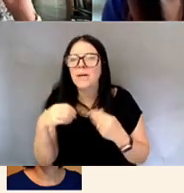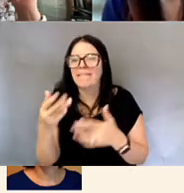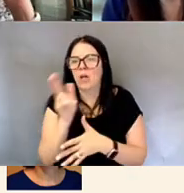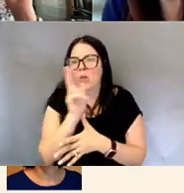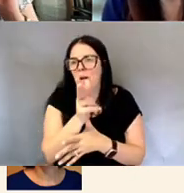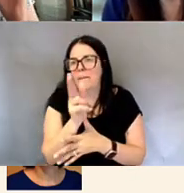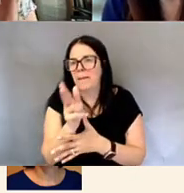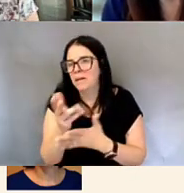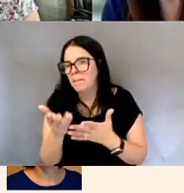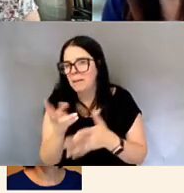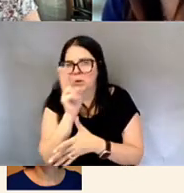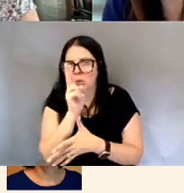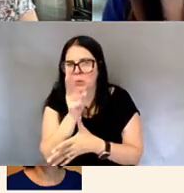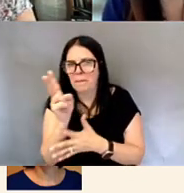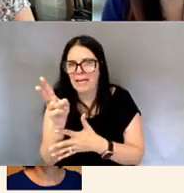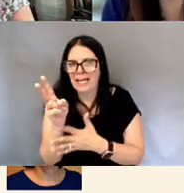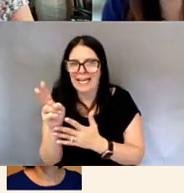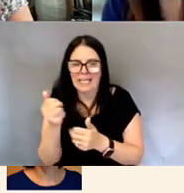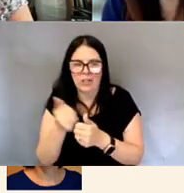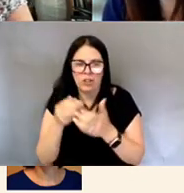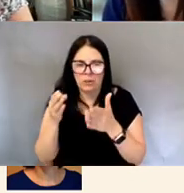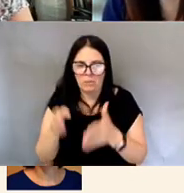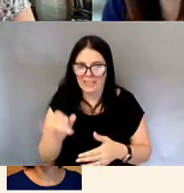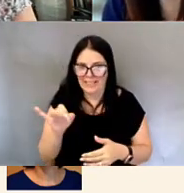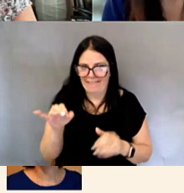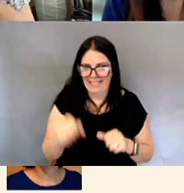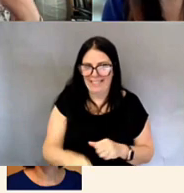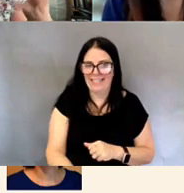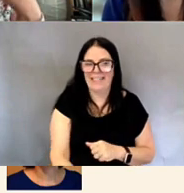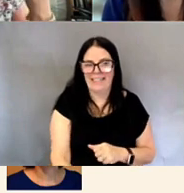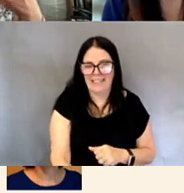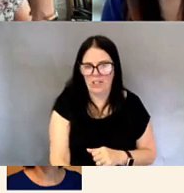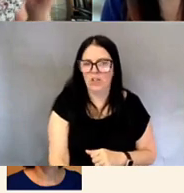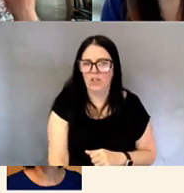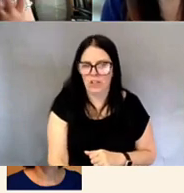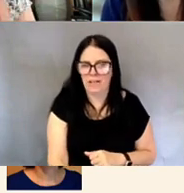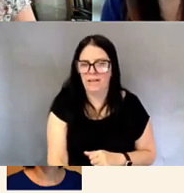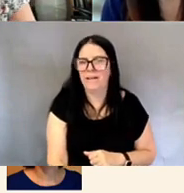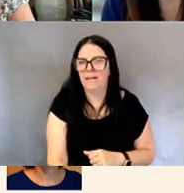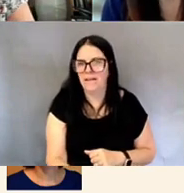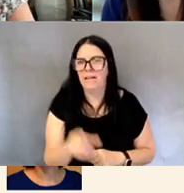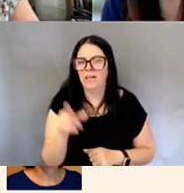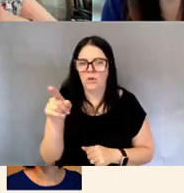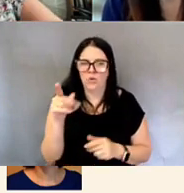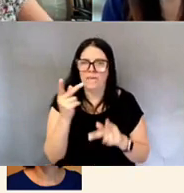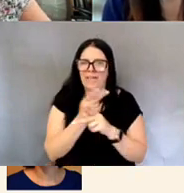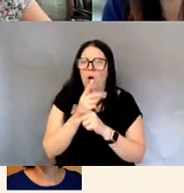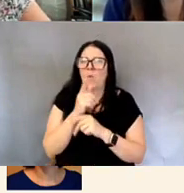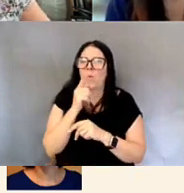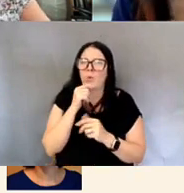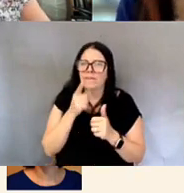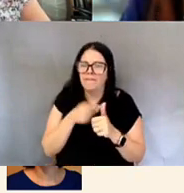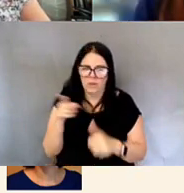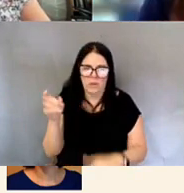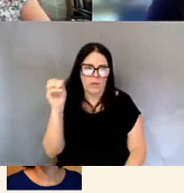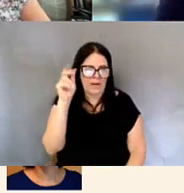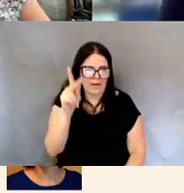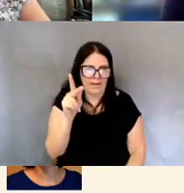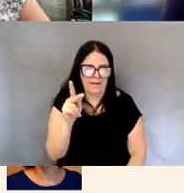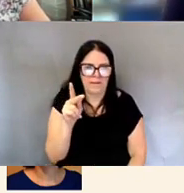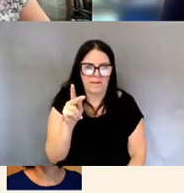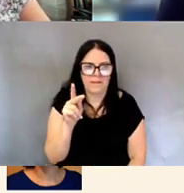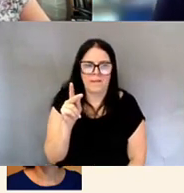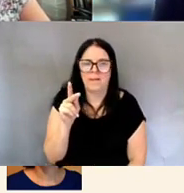we are, maybe 2 minutes each person, if that's okay. Yeah. How about you coordinate who goes first? Okay.